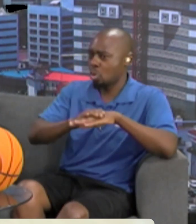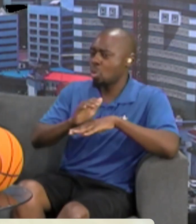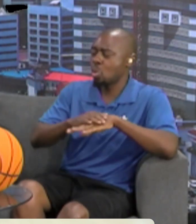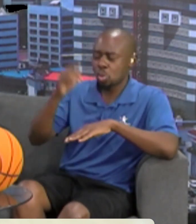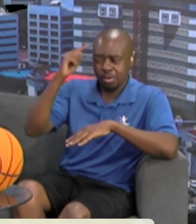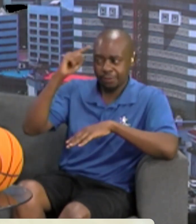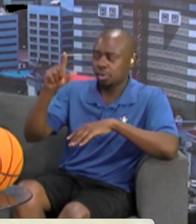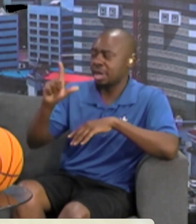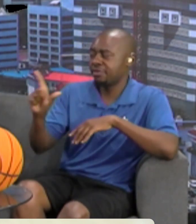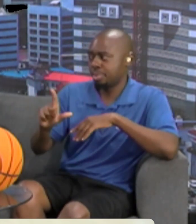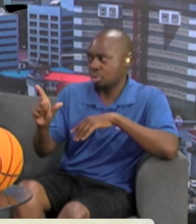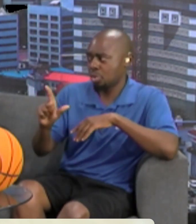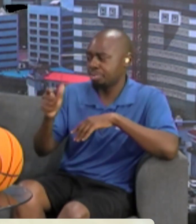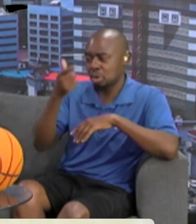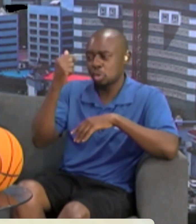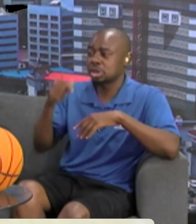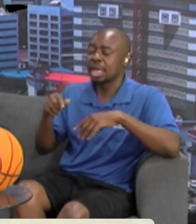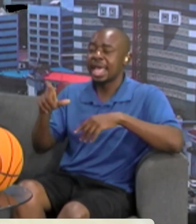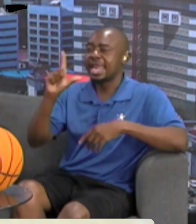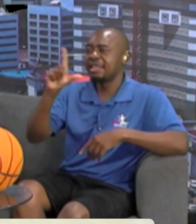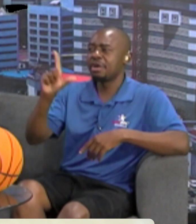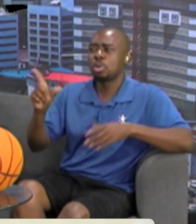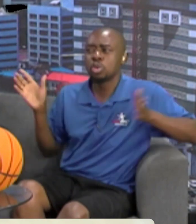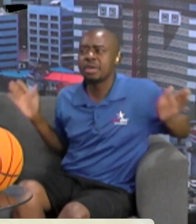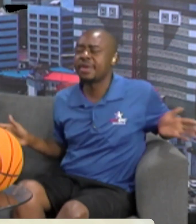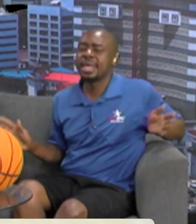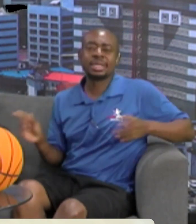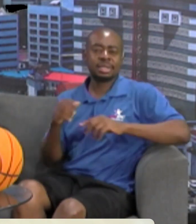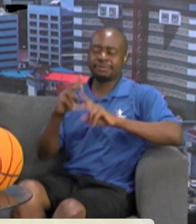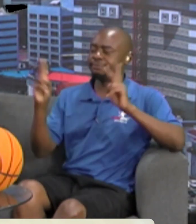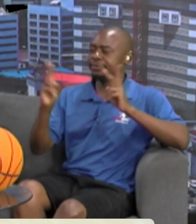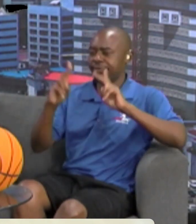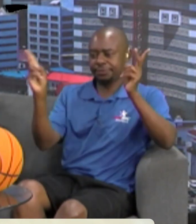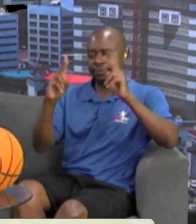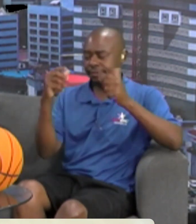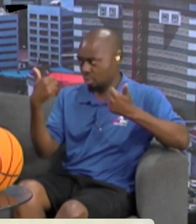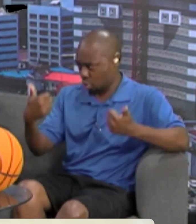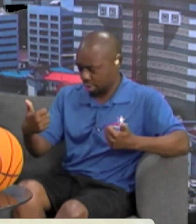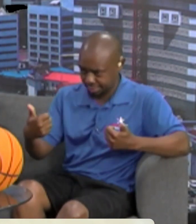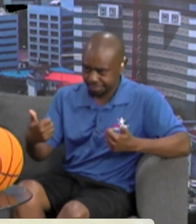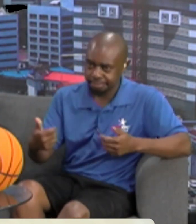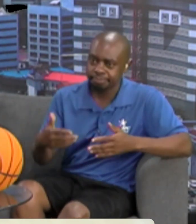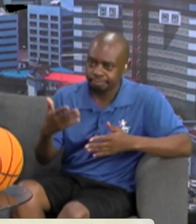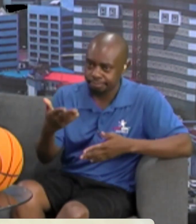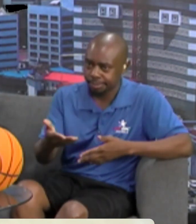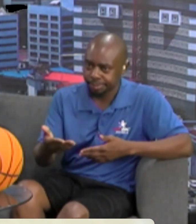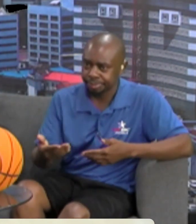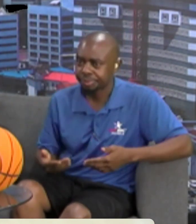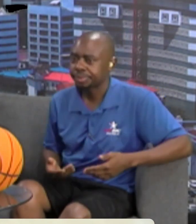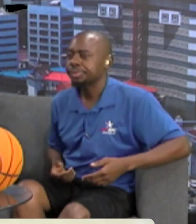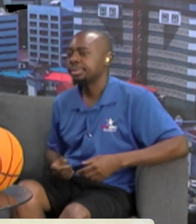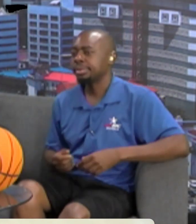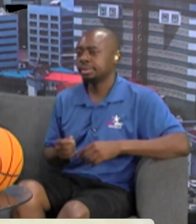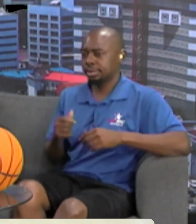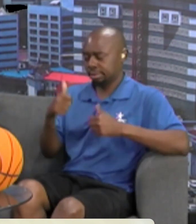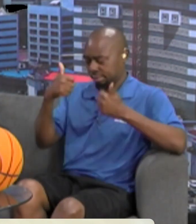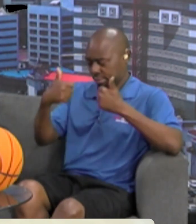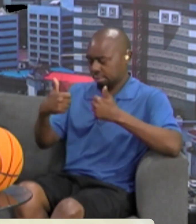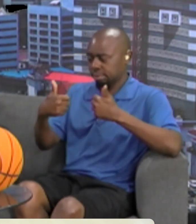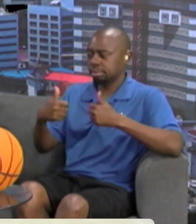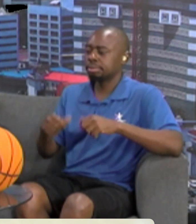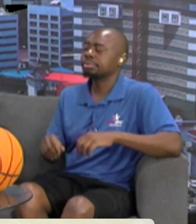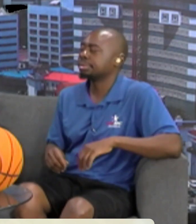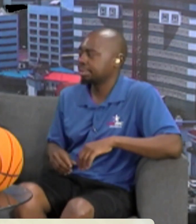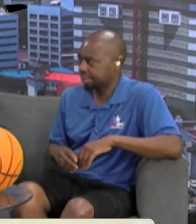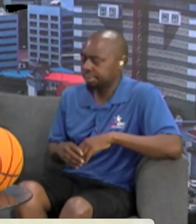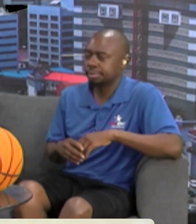forward, which they are very good at. And I believe it's very good for Liverpool and crucial, because the defense is also equally